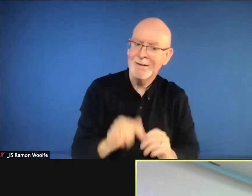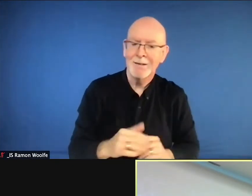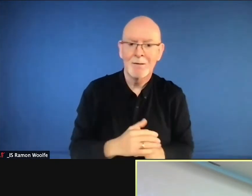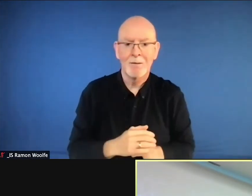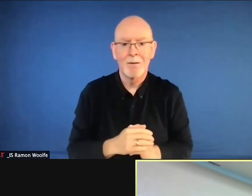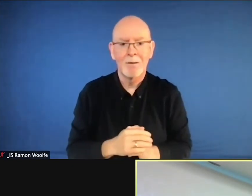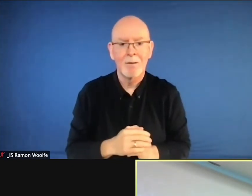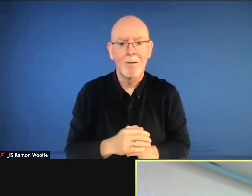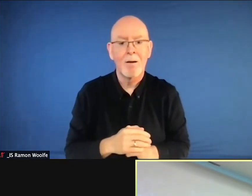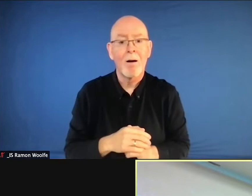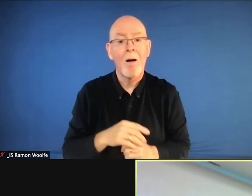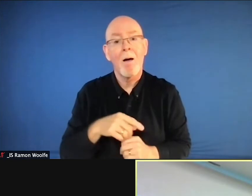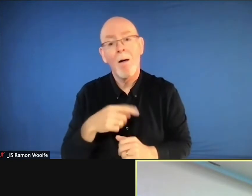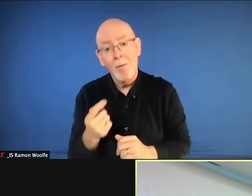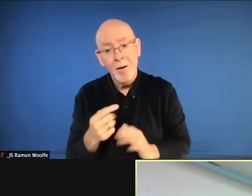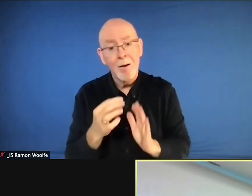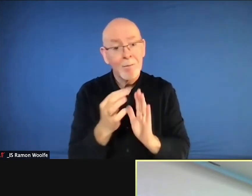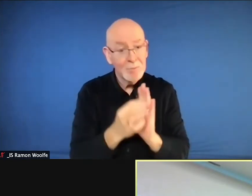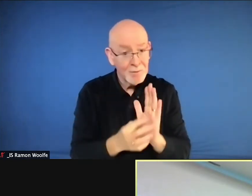principle of